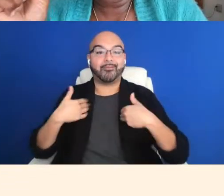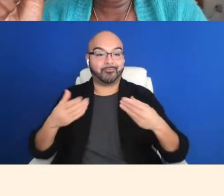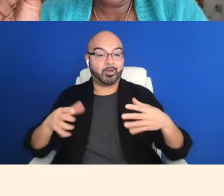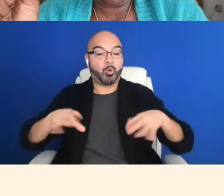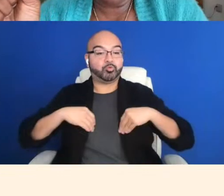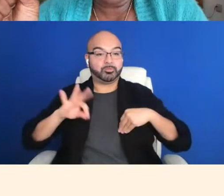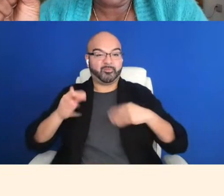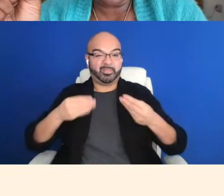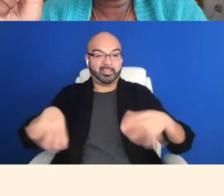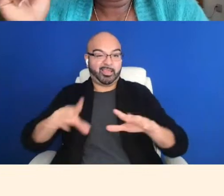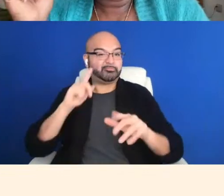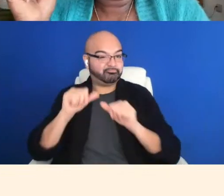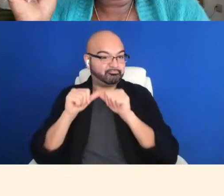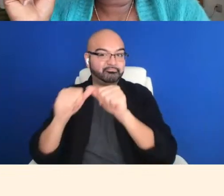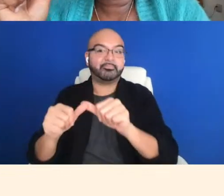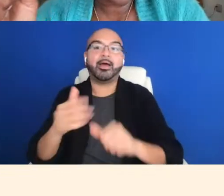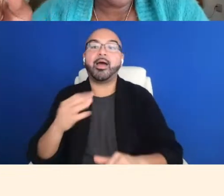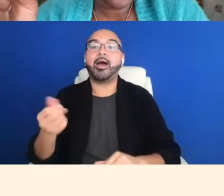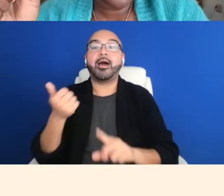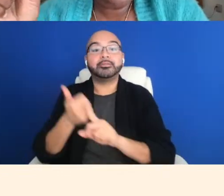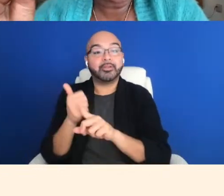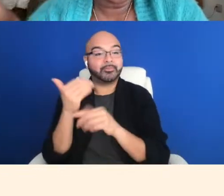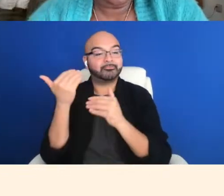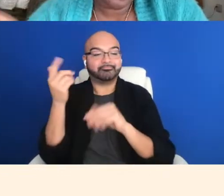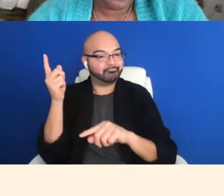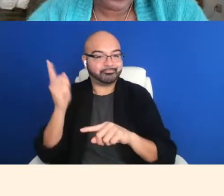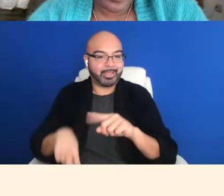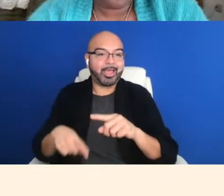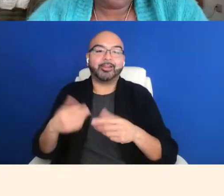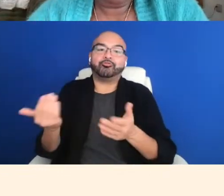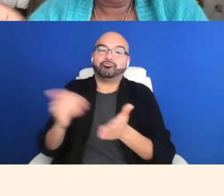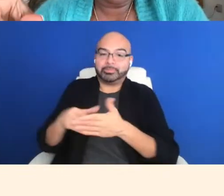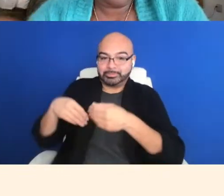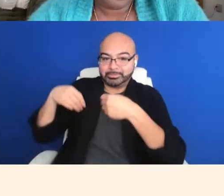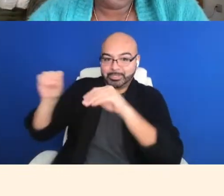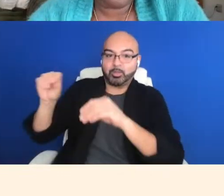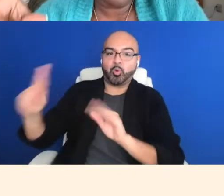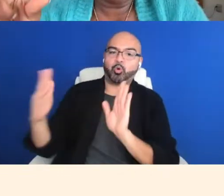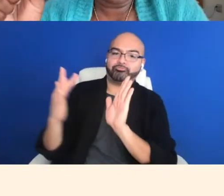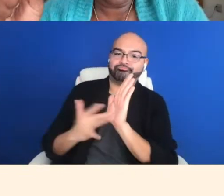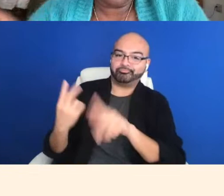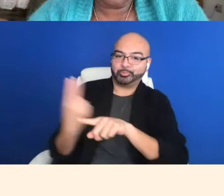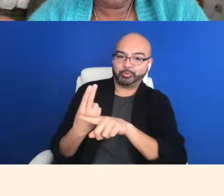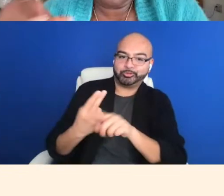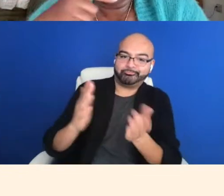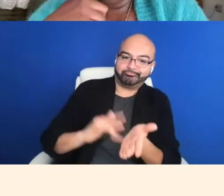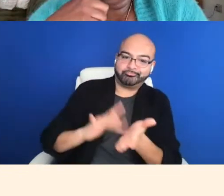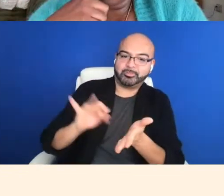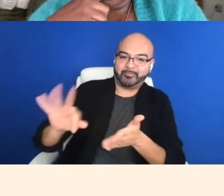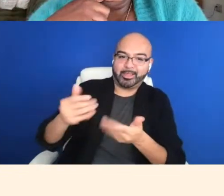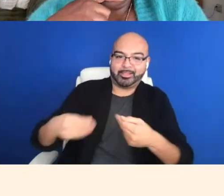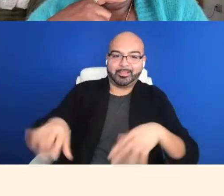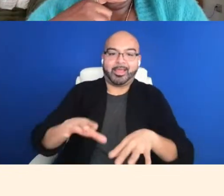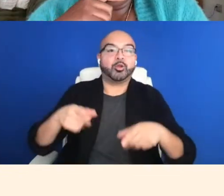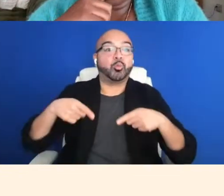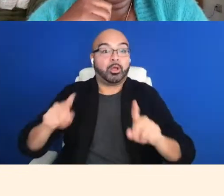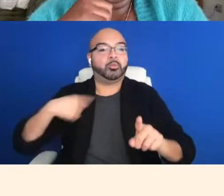from resale of the land or extractive use of the land for the duration of its ownership.